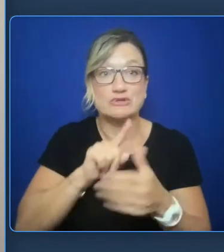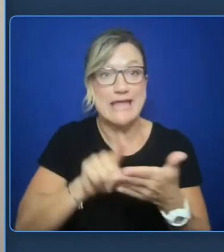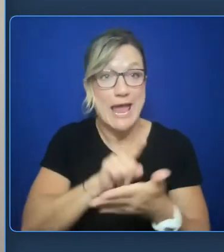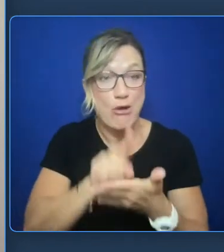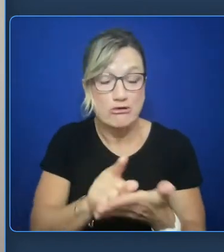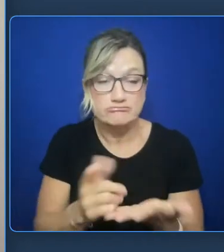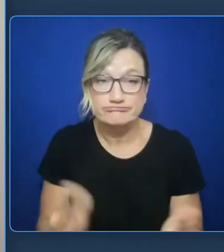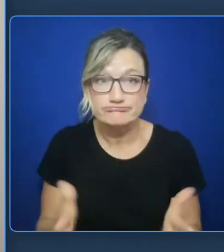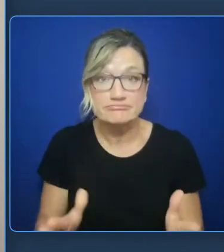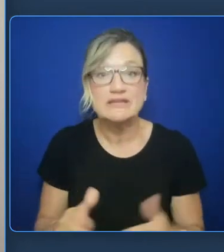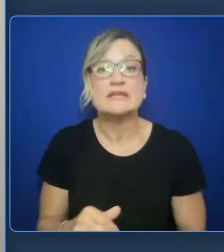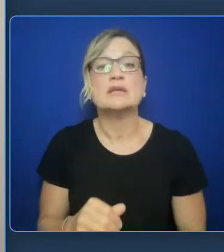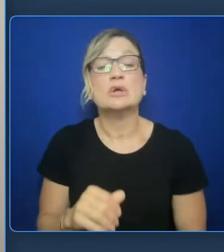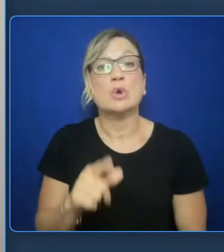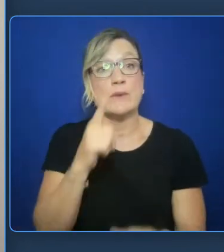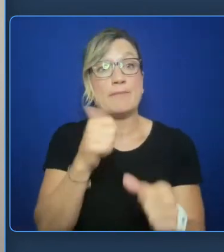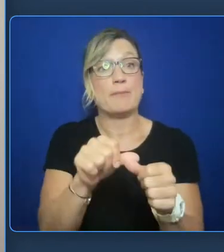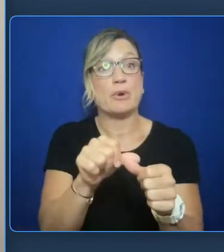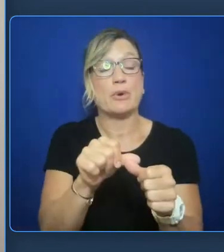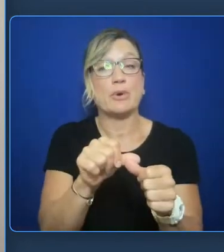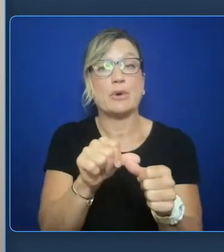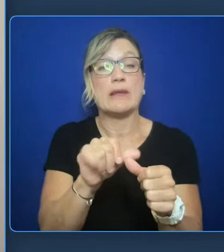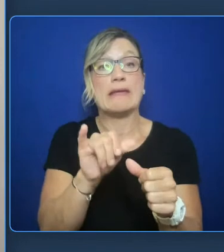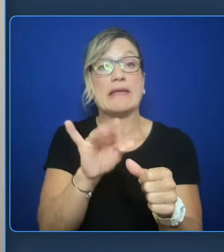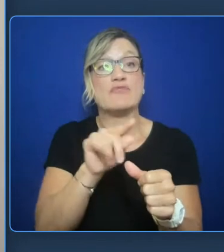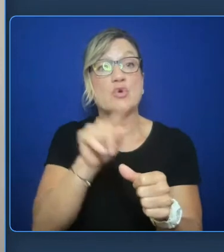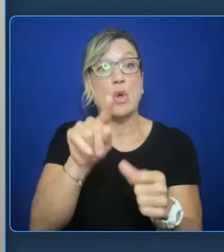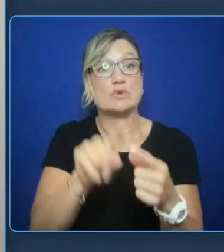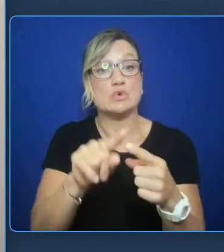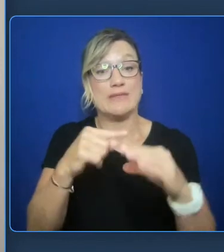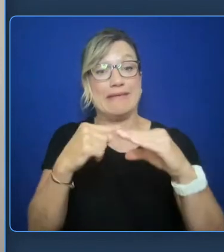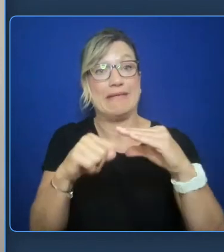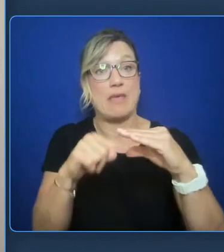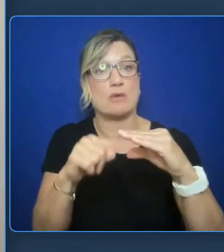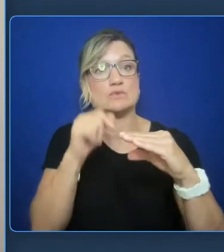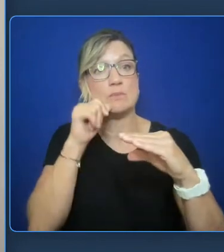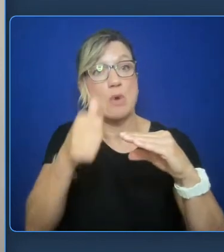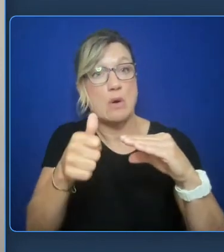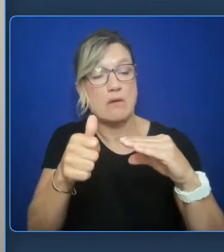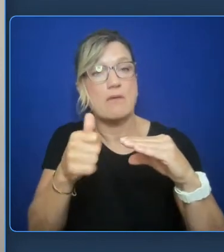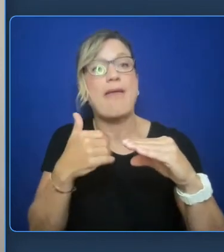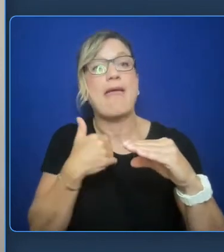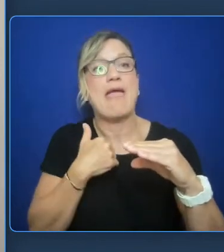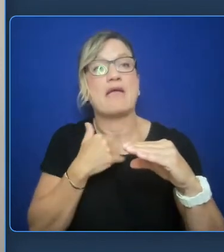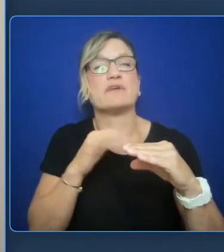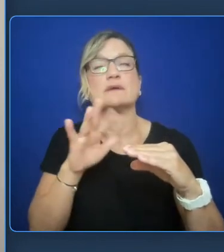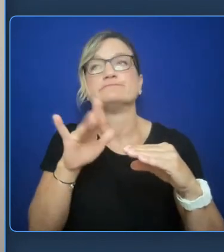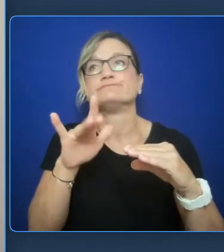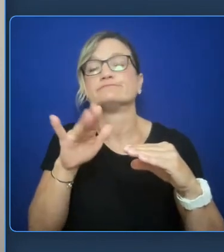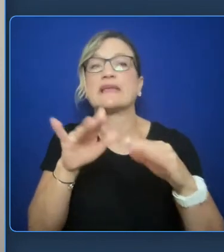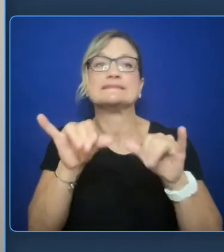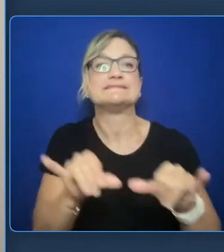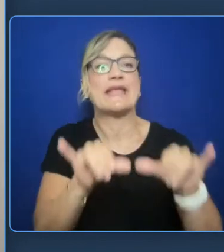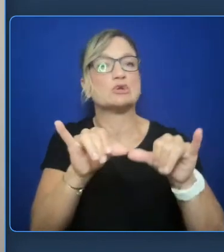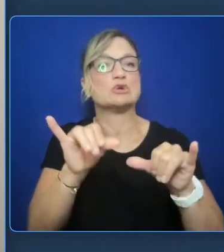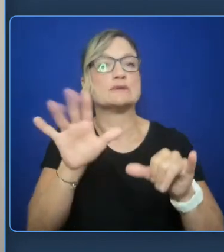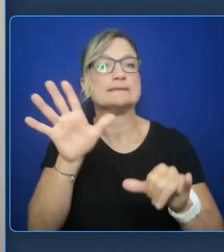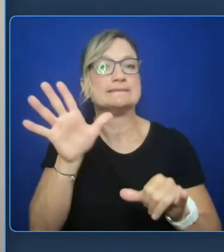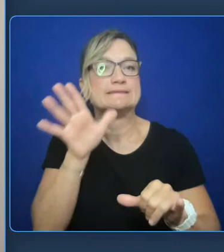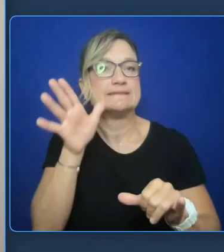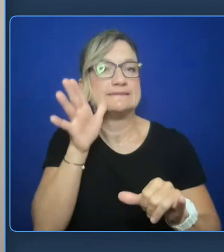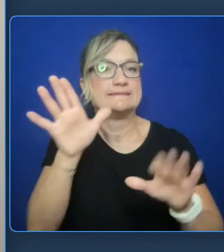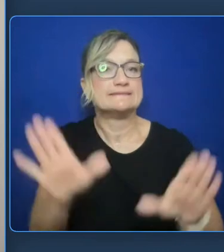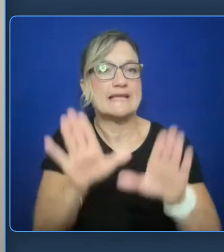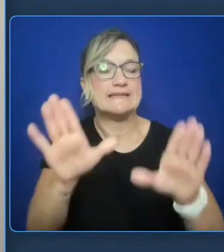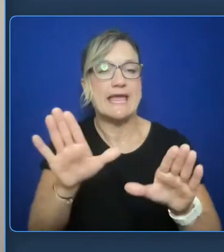hour. Remember, if you go to the email tomorrow, we do our Sunday, our standard Sunday